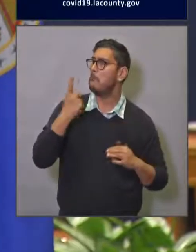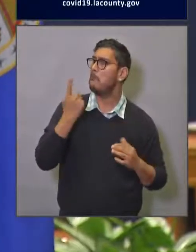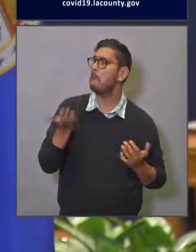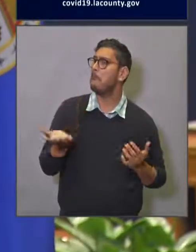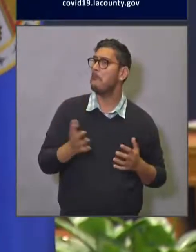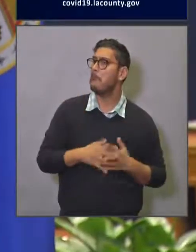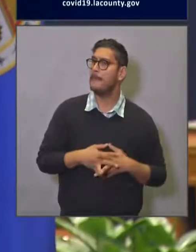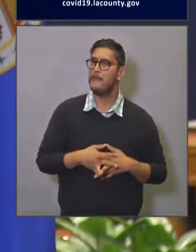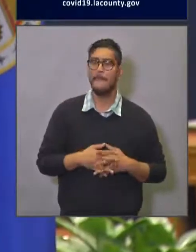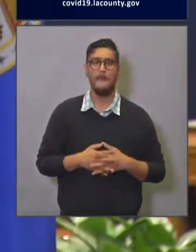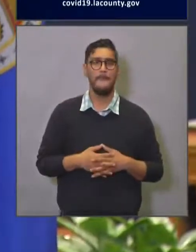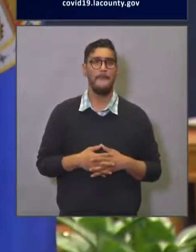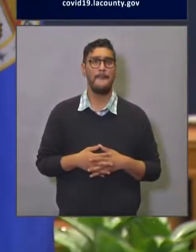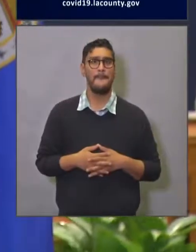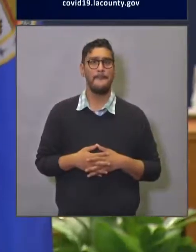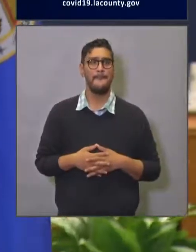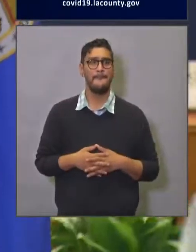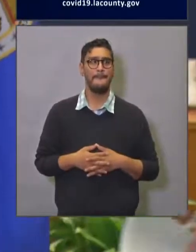Furr?